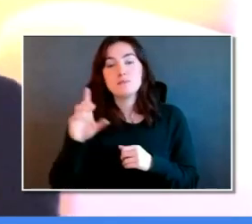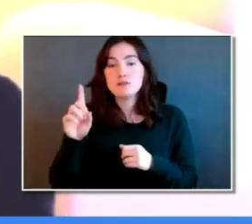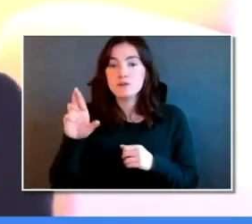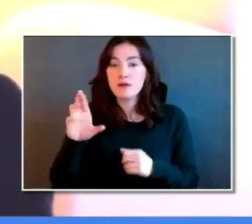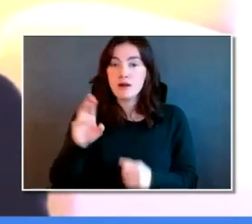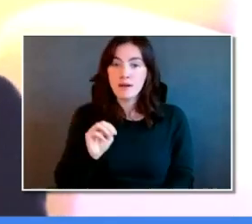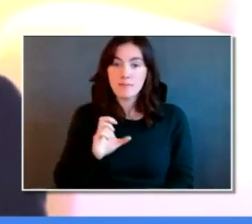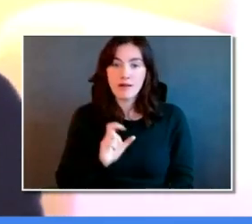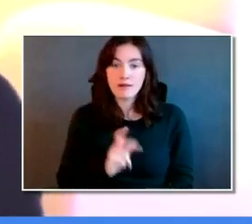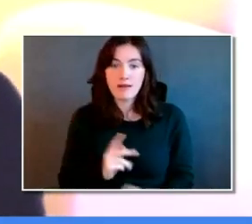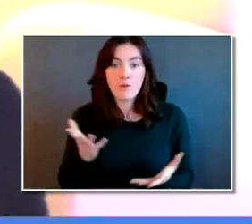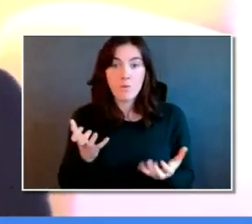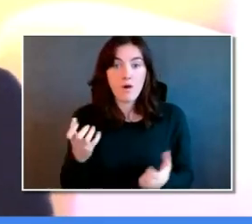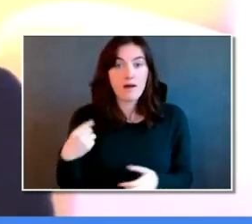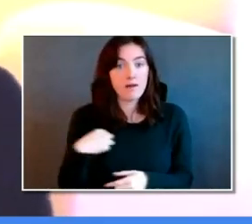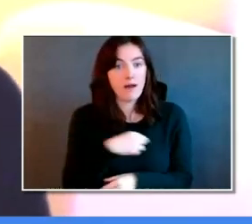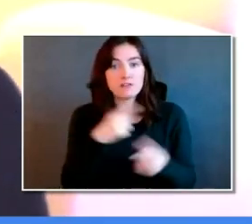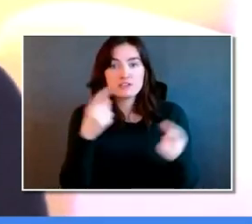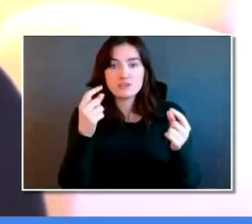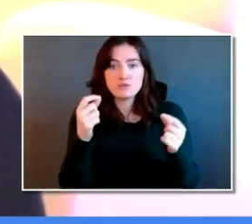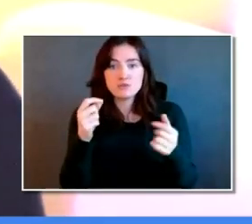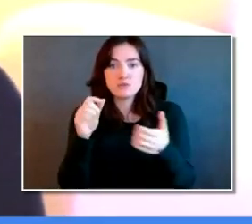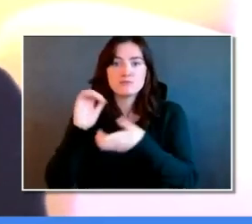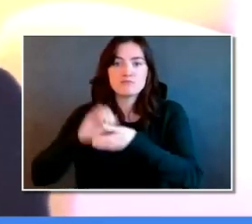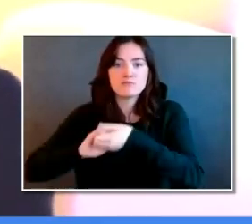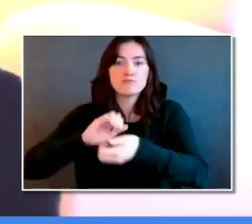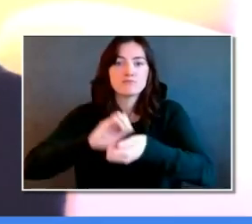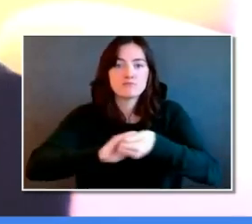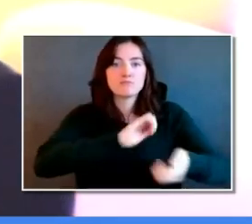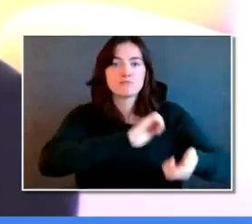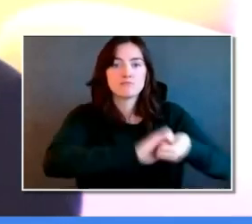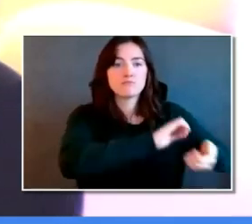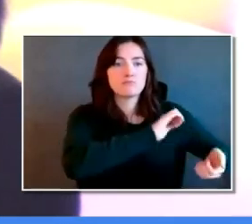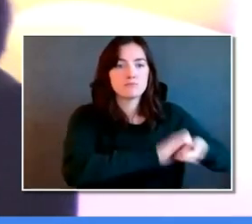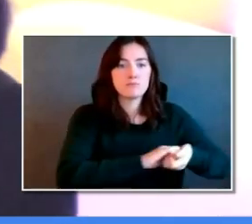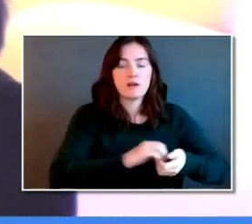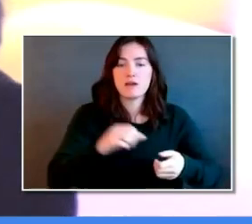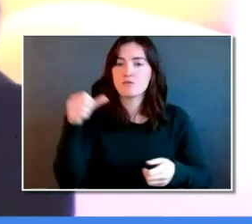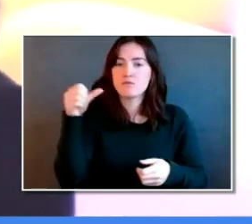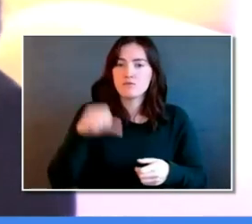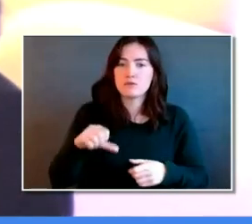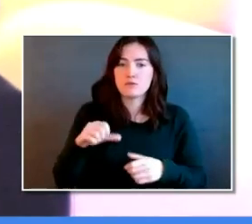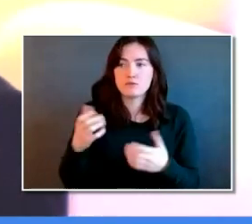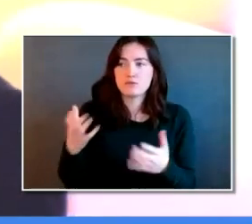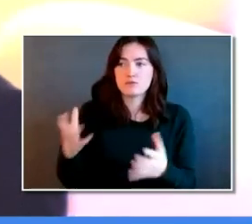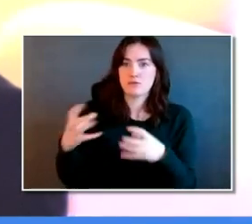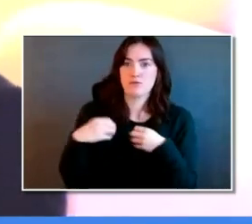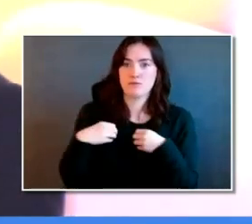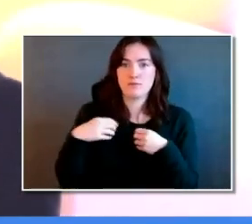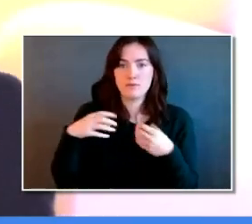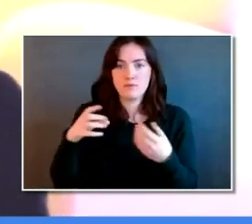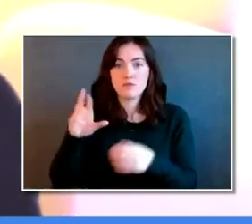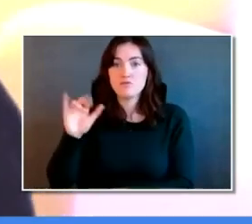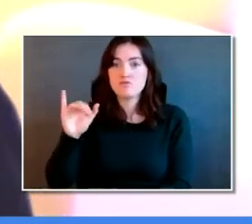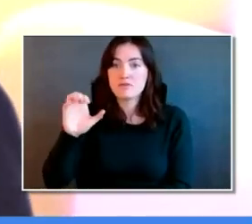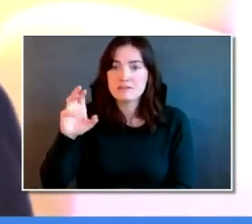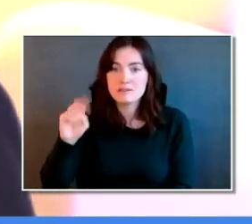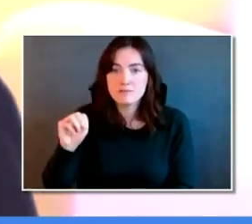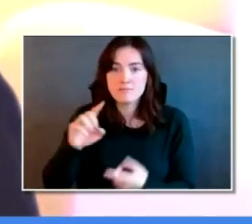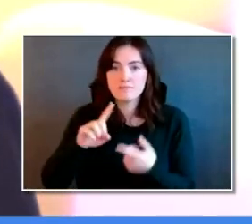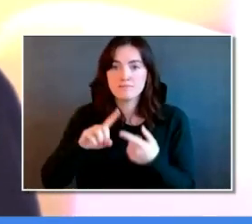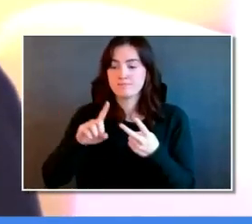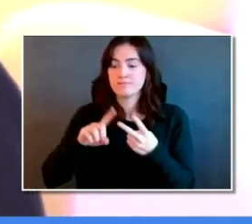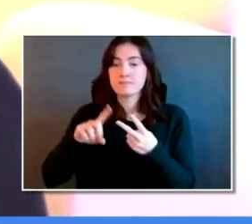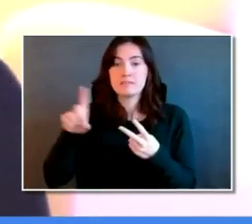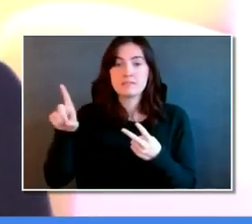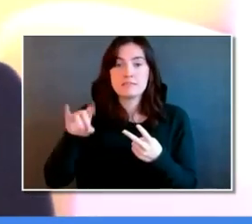and refuse to give in to the divisiveness, to the racism, to the xenophobia that is being fueled and spread,